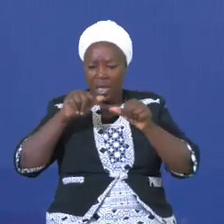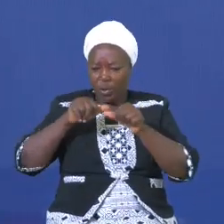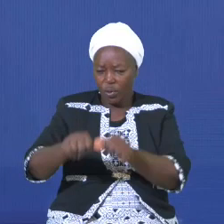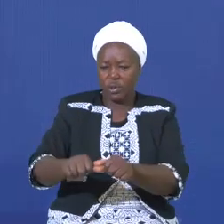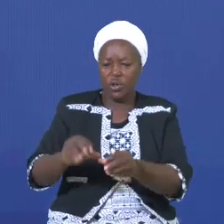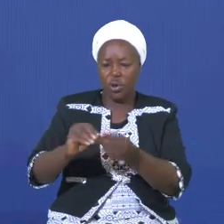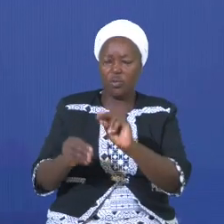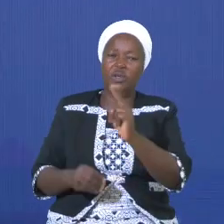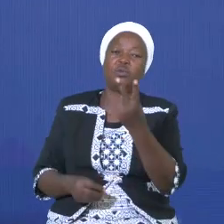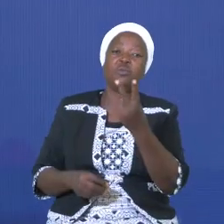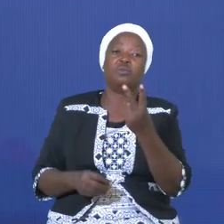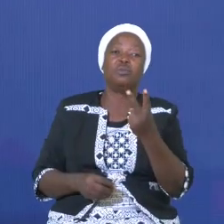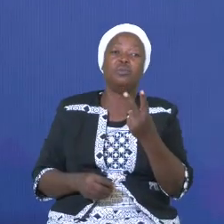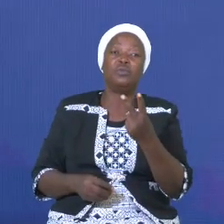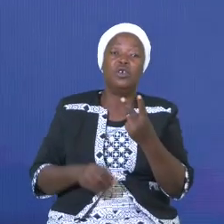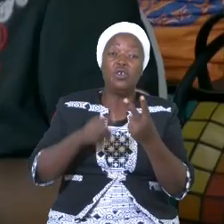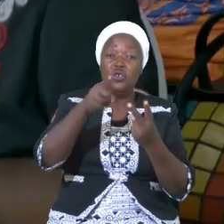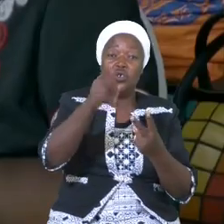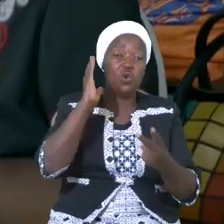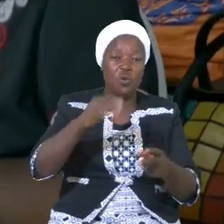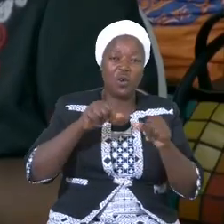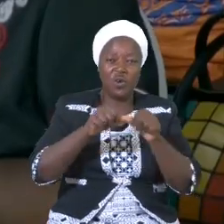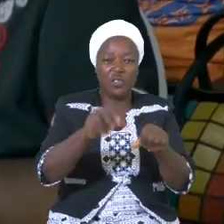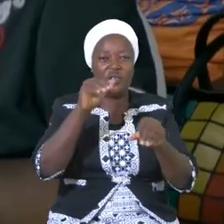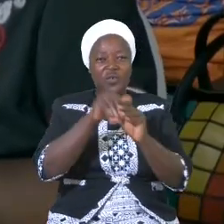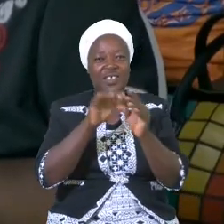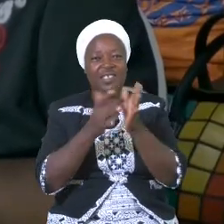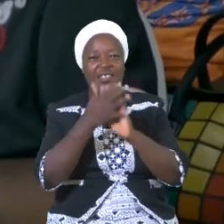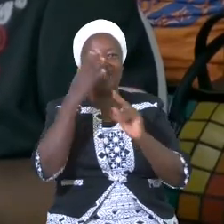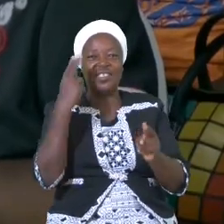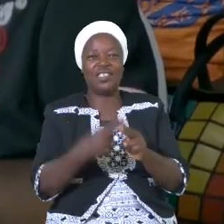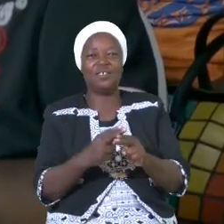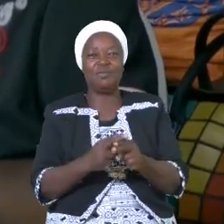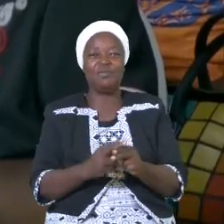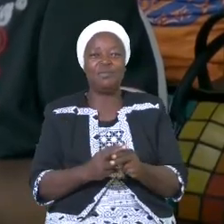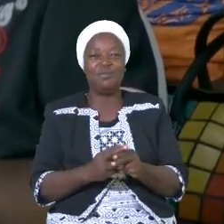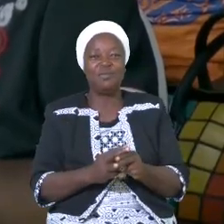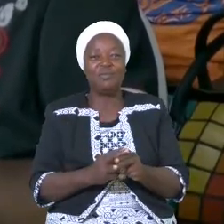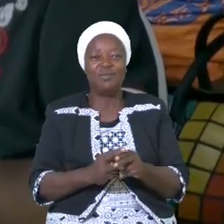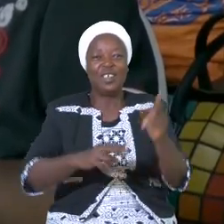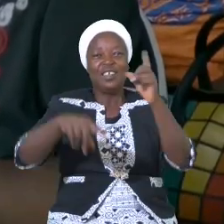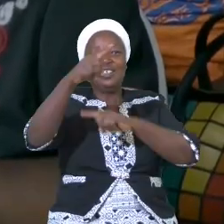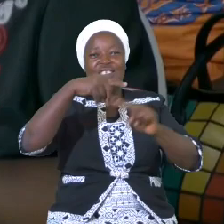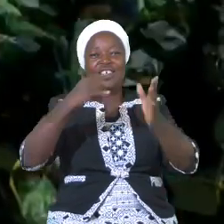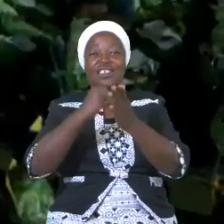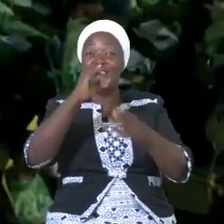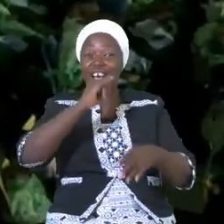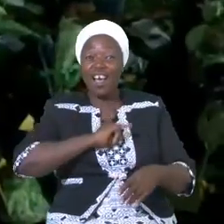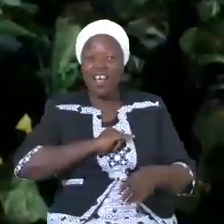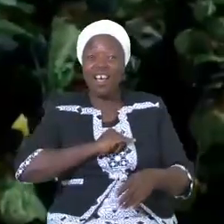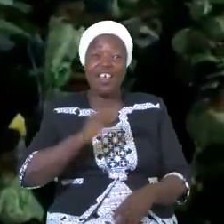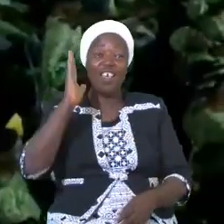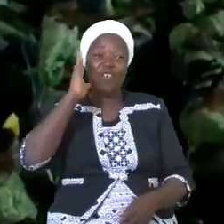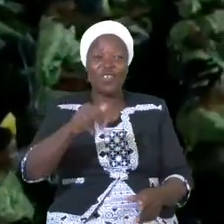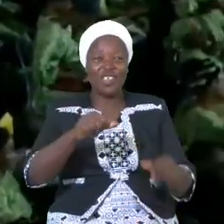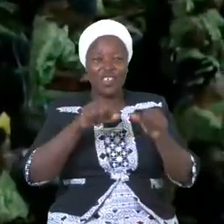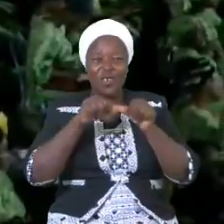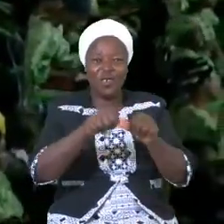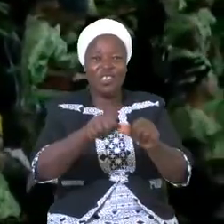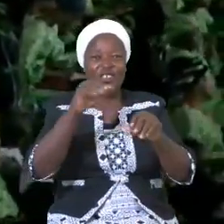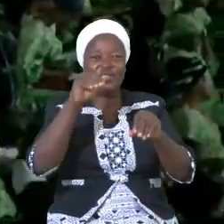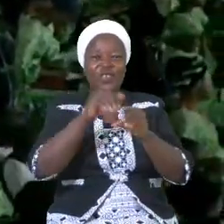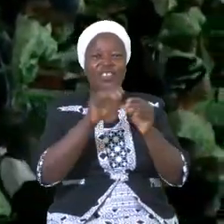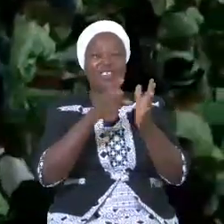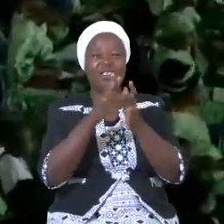number two you will continue in jesus name i will continue in jesus name so